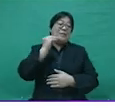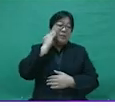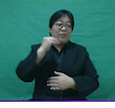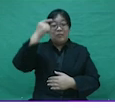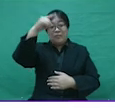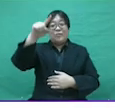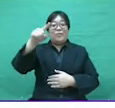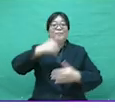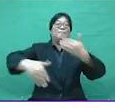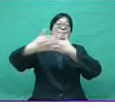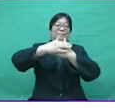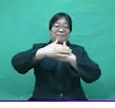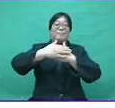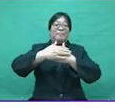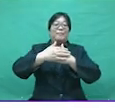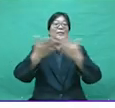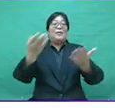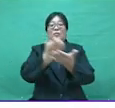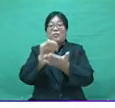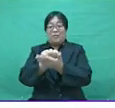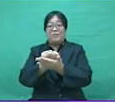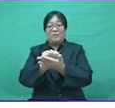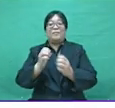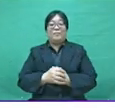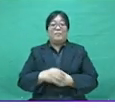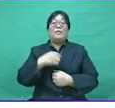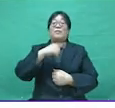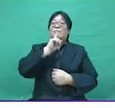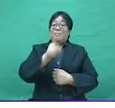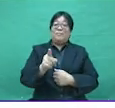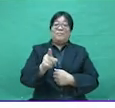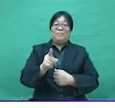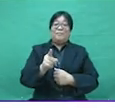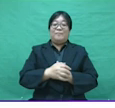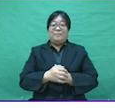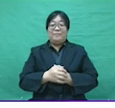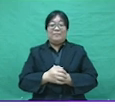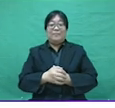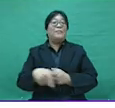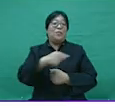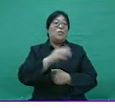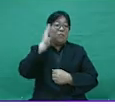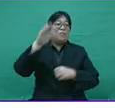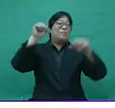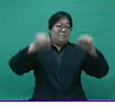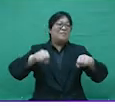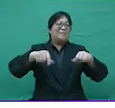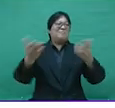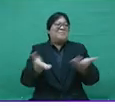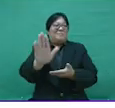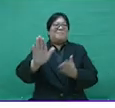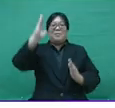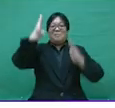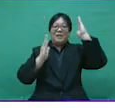experience for the recovery of the economy. I'm sure that you will be able